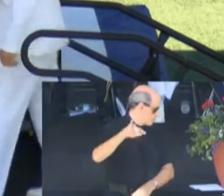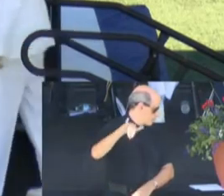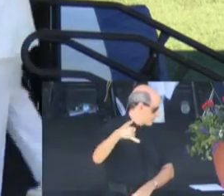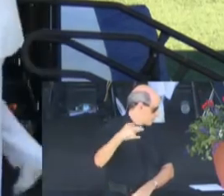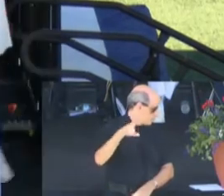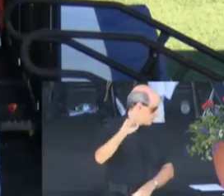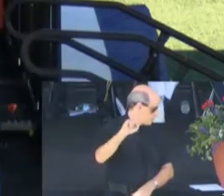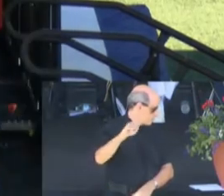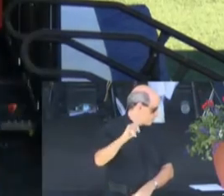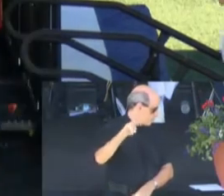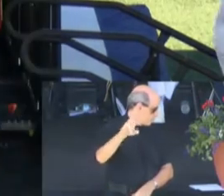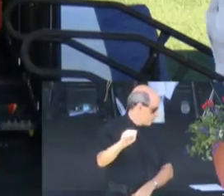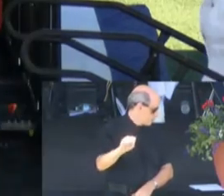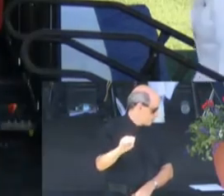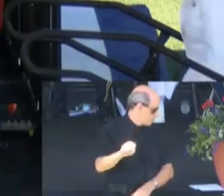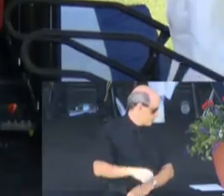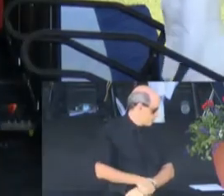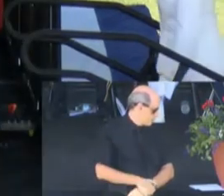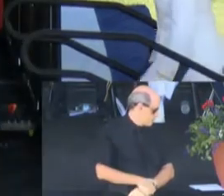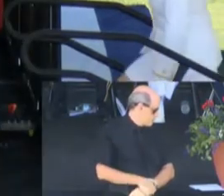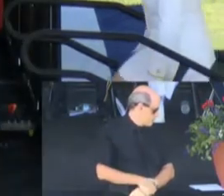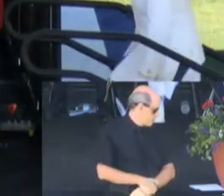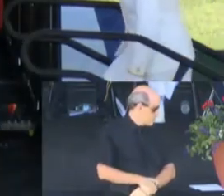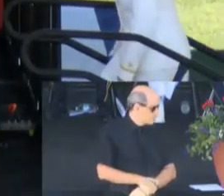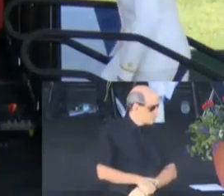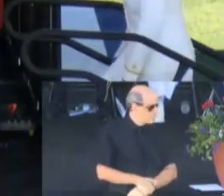Justice Daniel Martin.